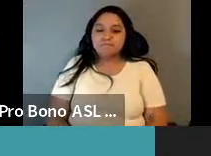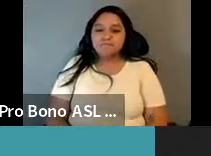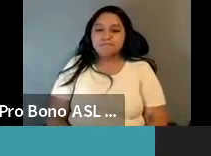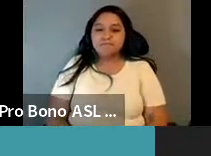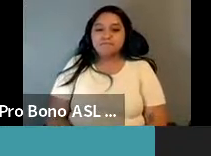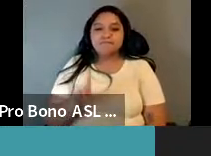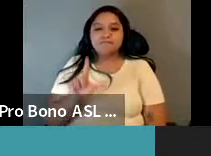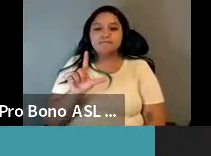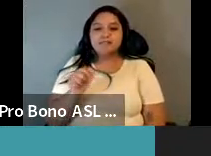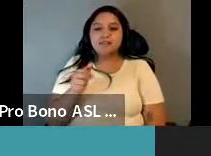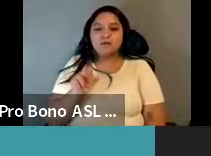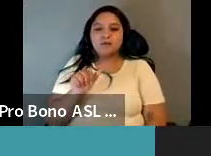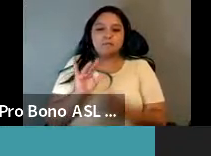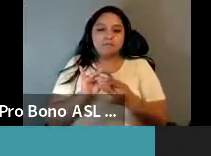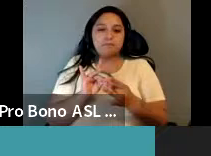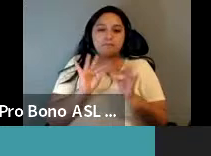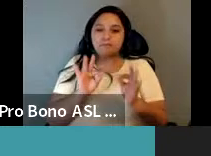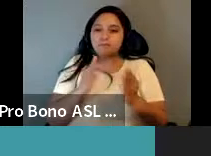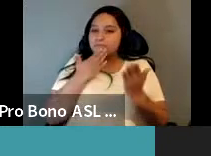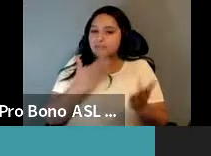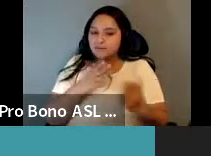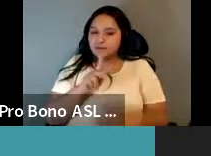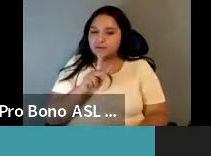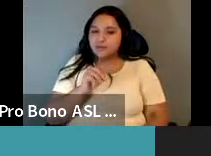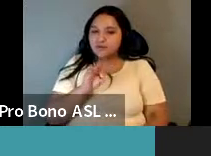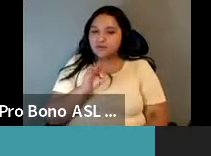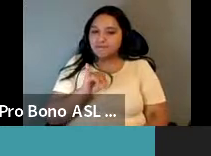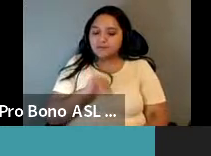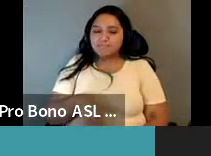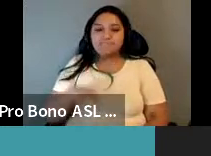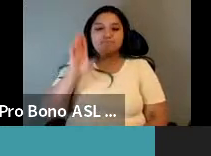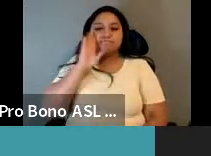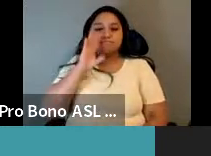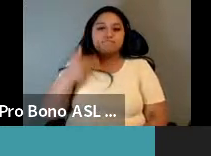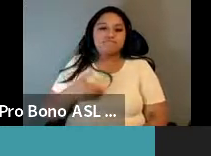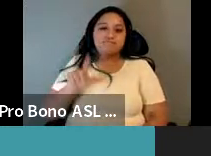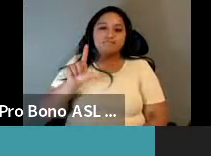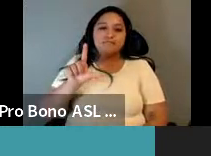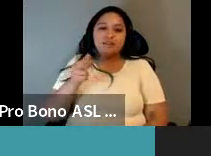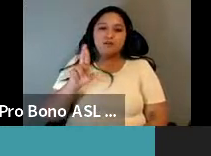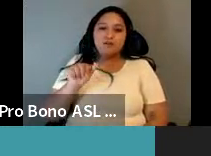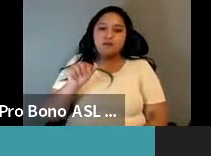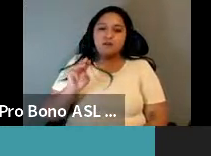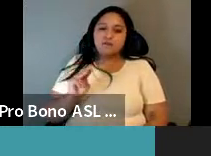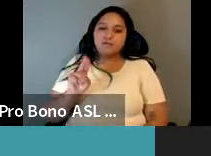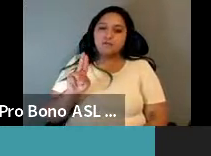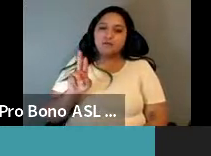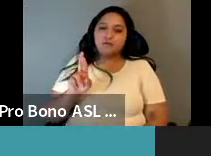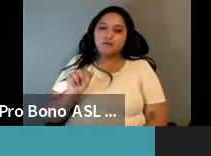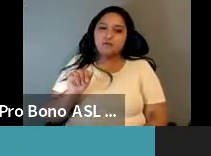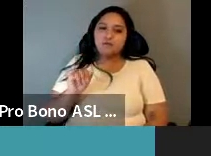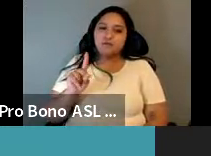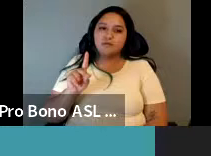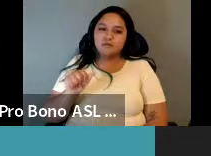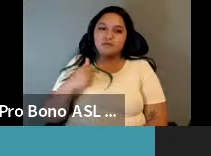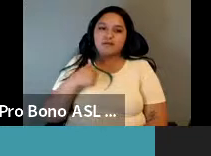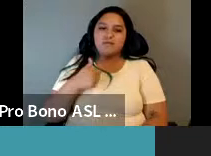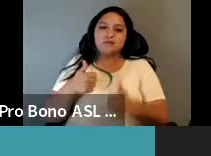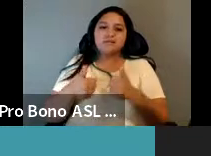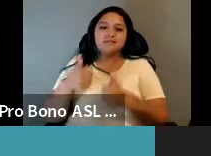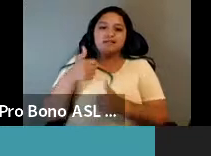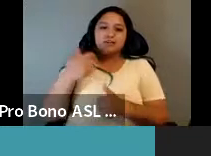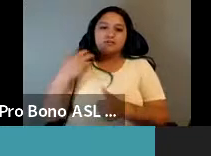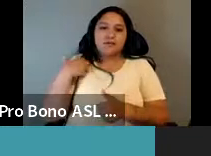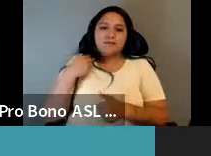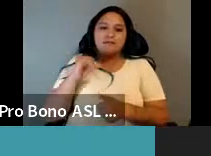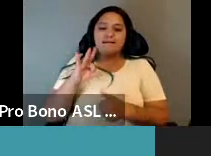Thanks, Kofi. Hello, good evening, everyone. My name is Laura Muraida, and I'm Senior Deputy for Environmental Justice with Supervisor